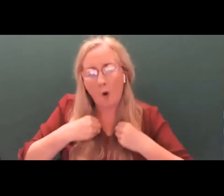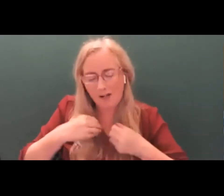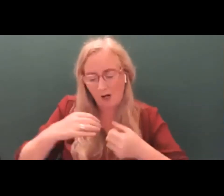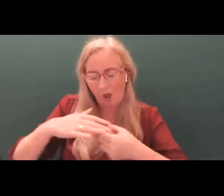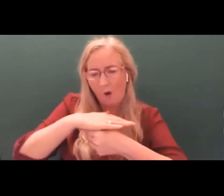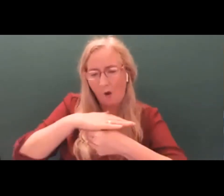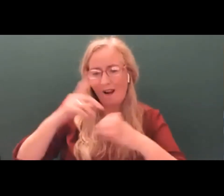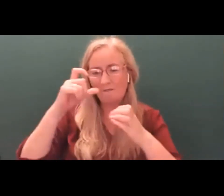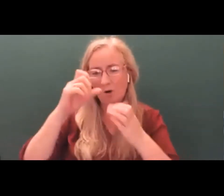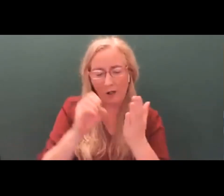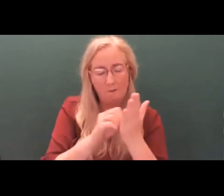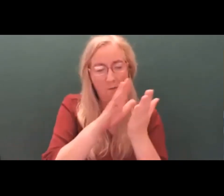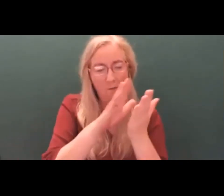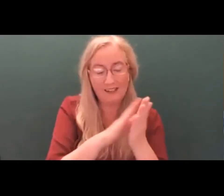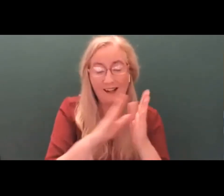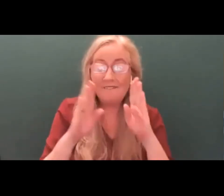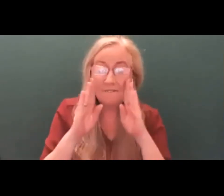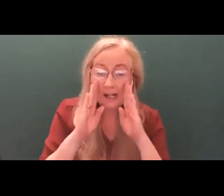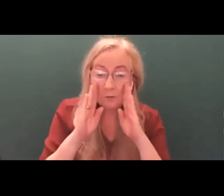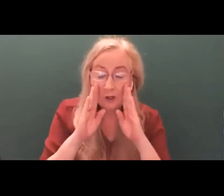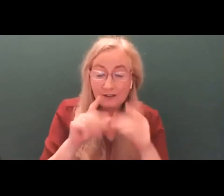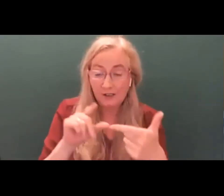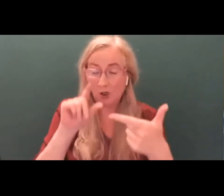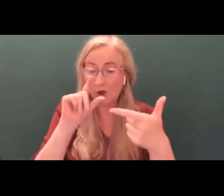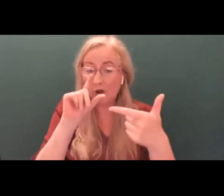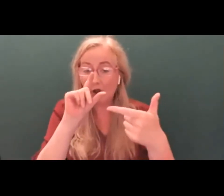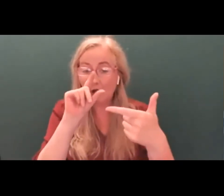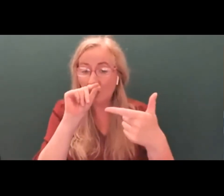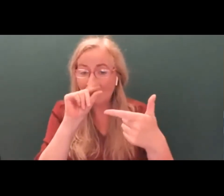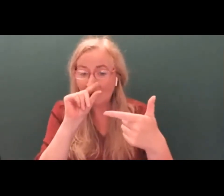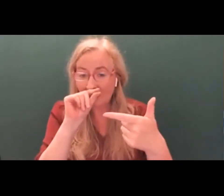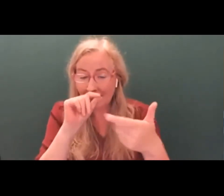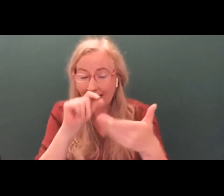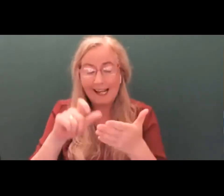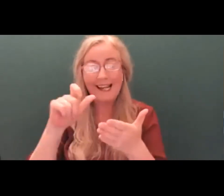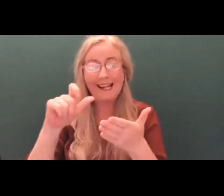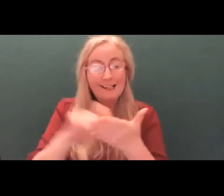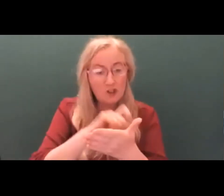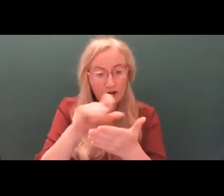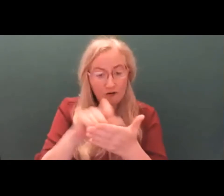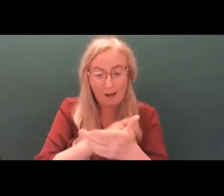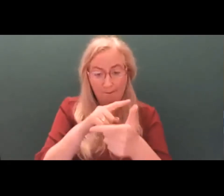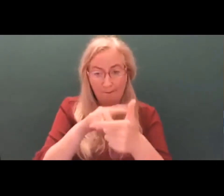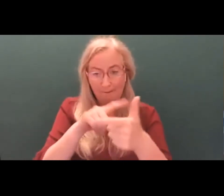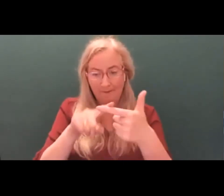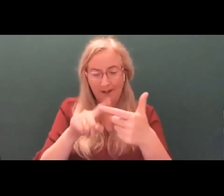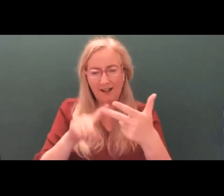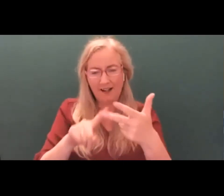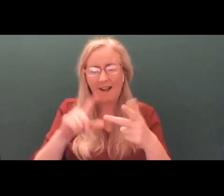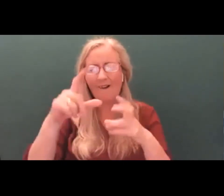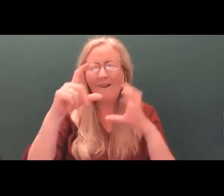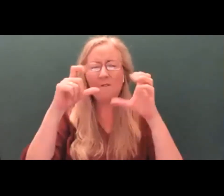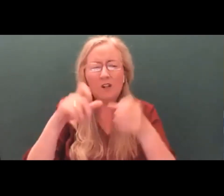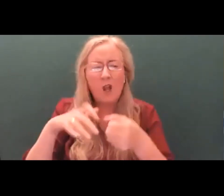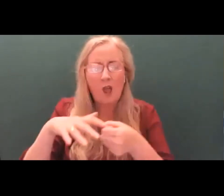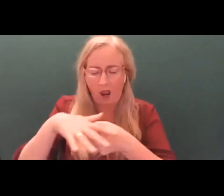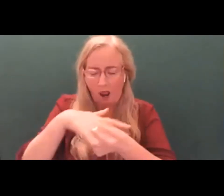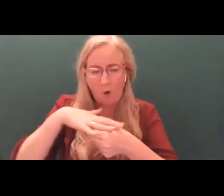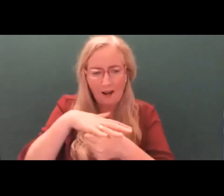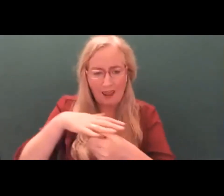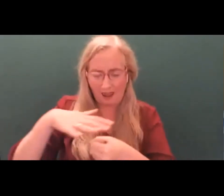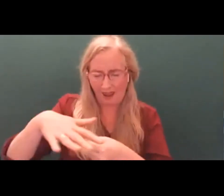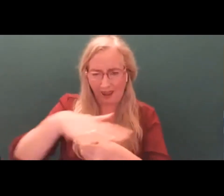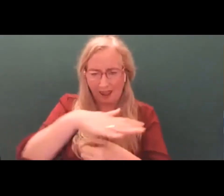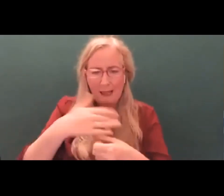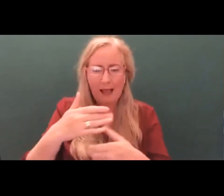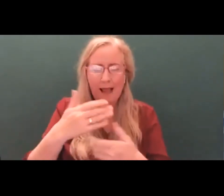put them up on Facebook, Twitter, and Instagram. And photos of your local place, you know,